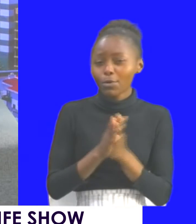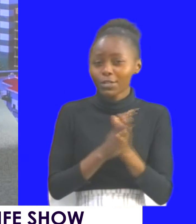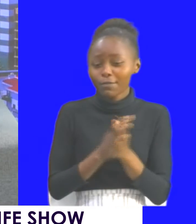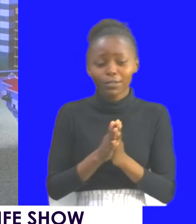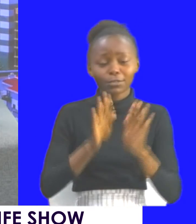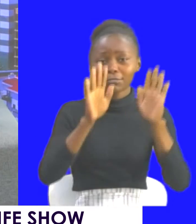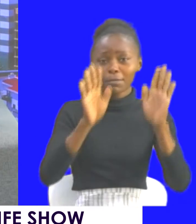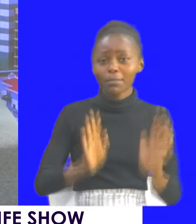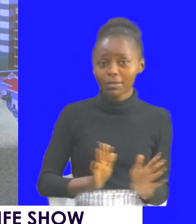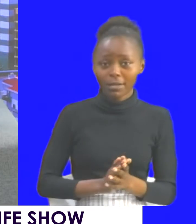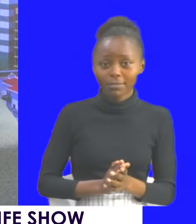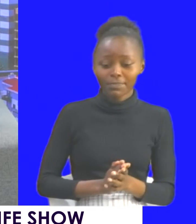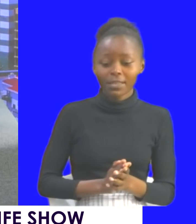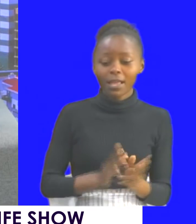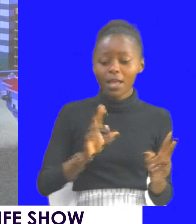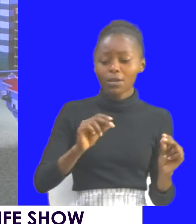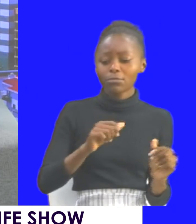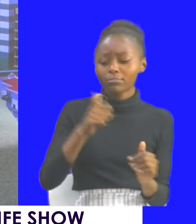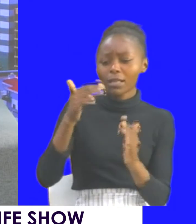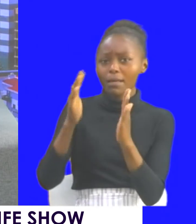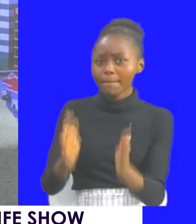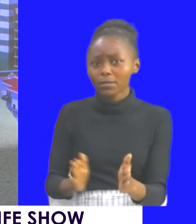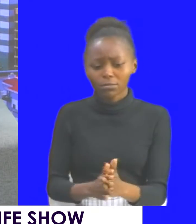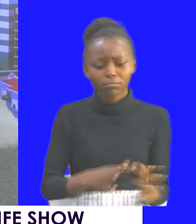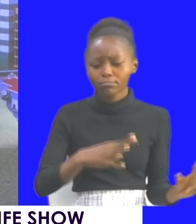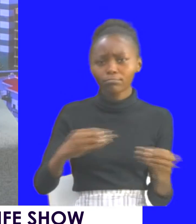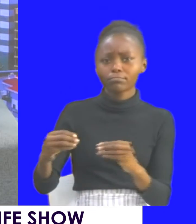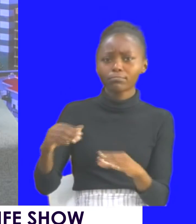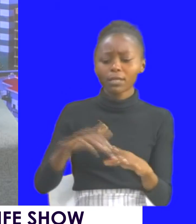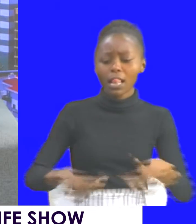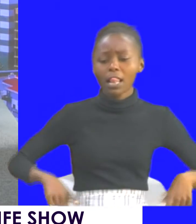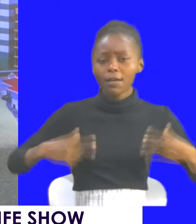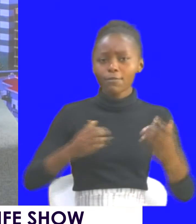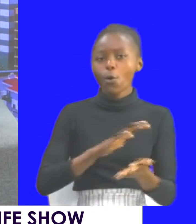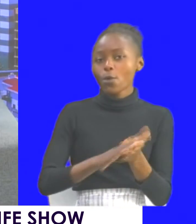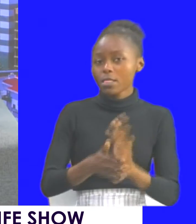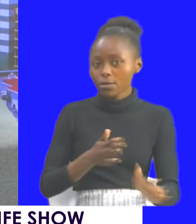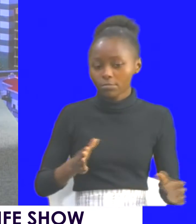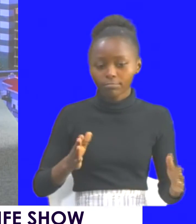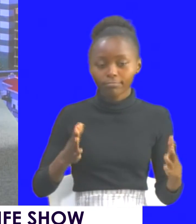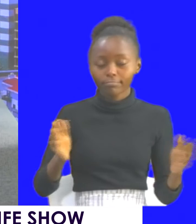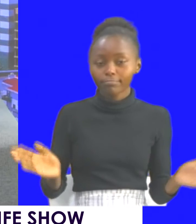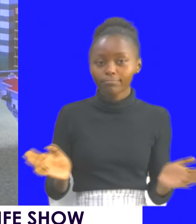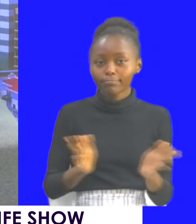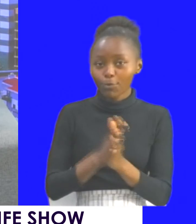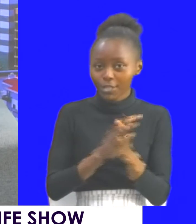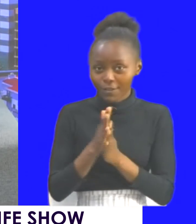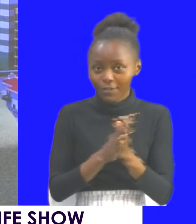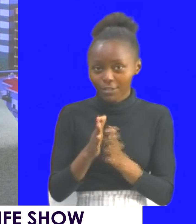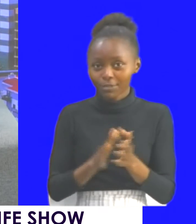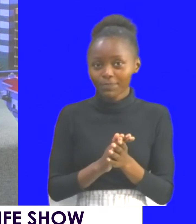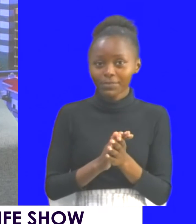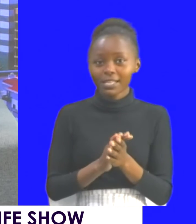life without somebody encouraging us. Just imagine this. Walking through life without